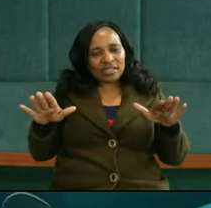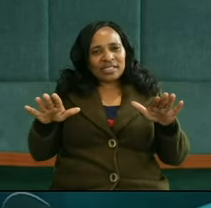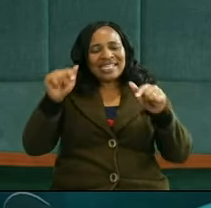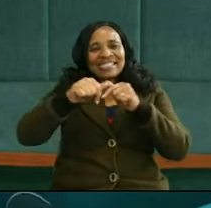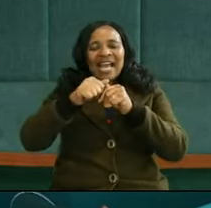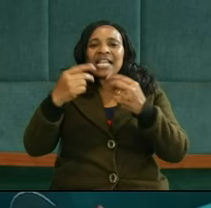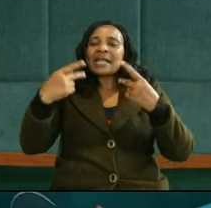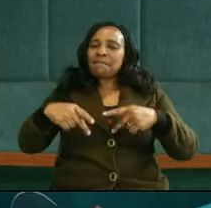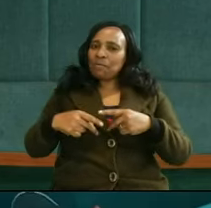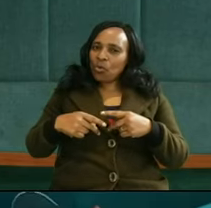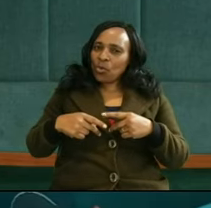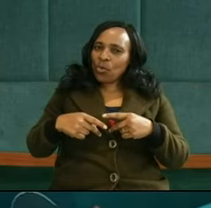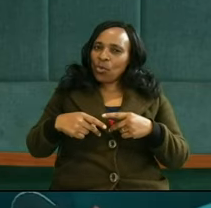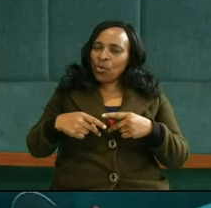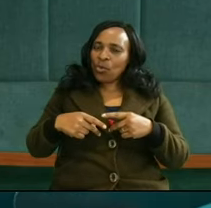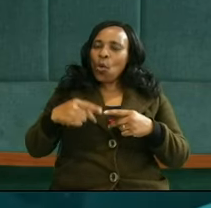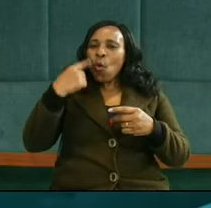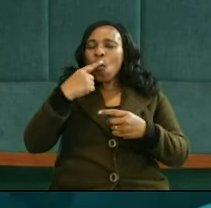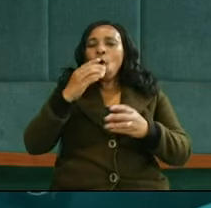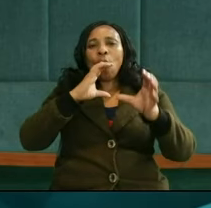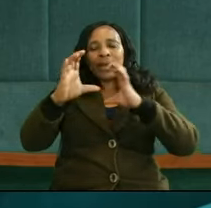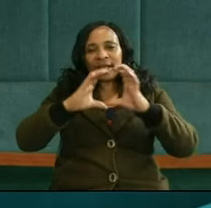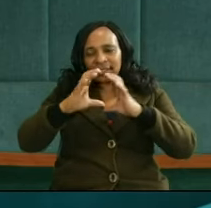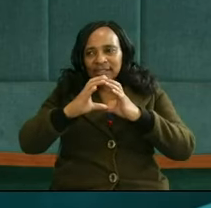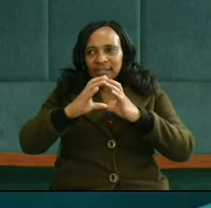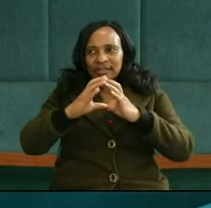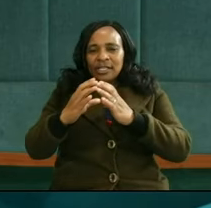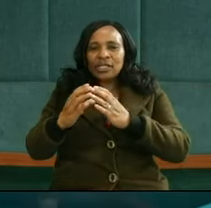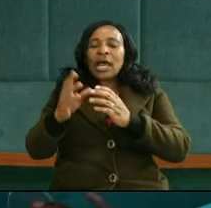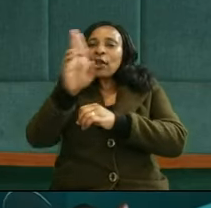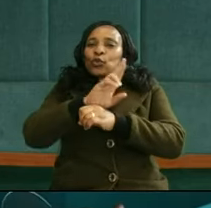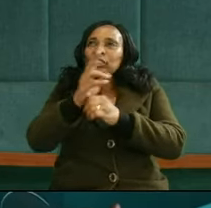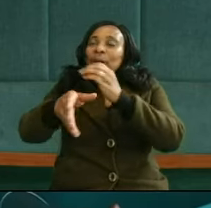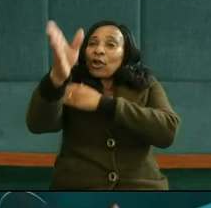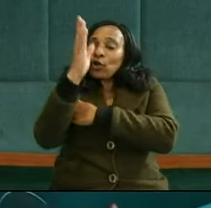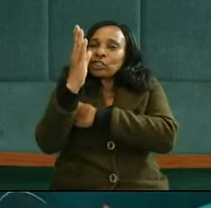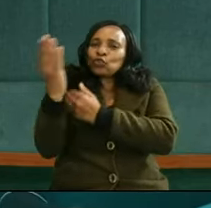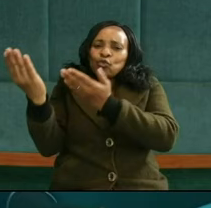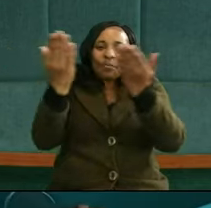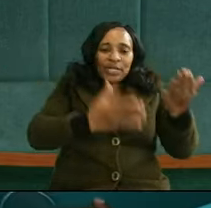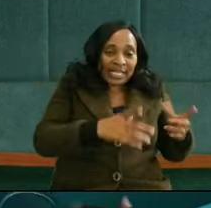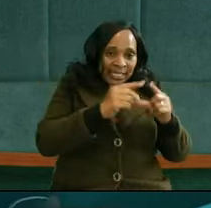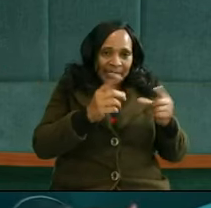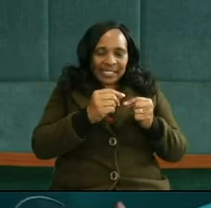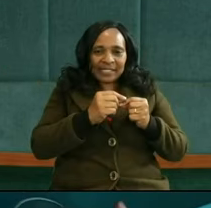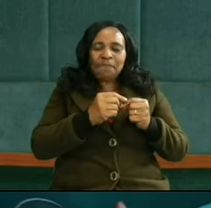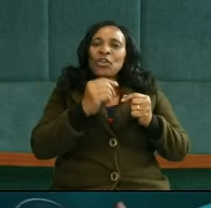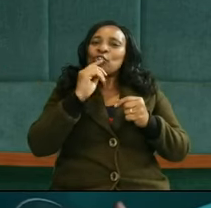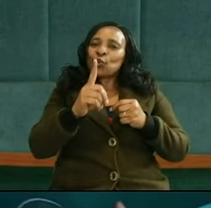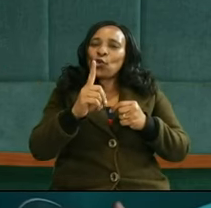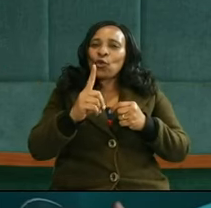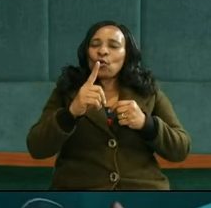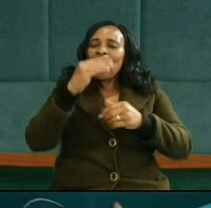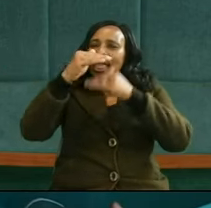celestial beings that communicate, are used of God to bring information to humanity. It was therefore